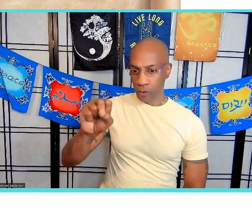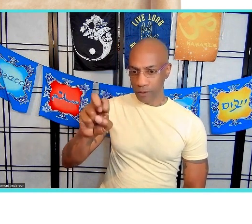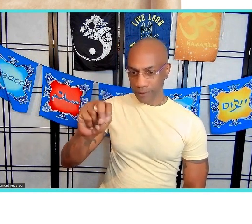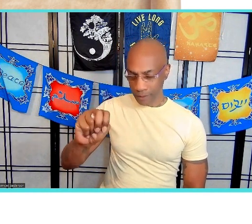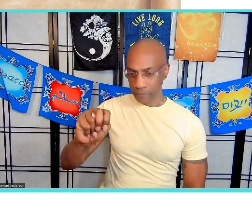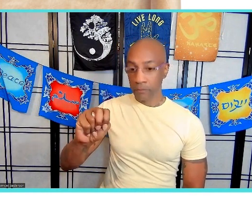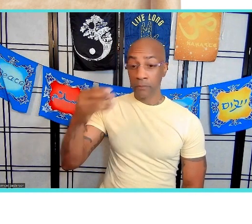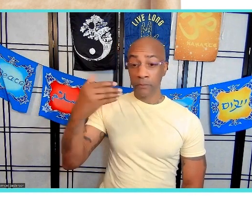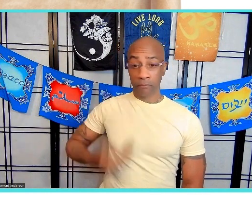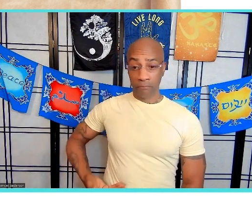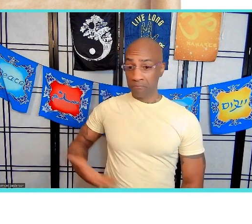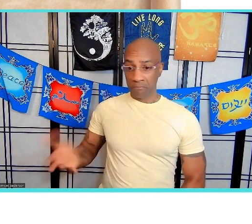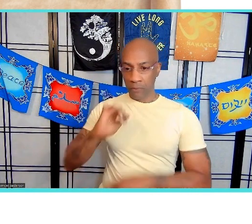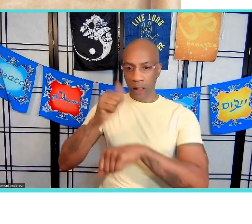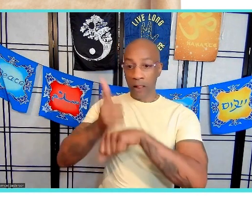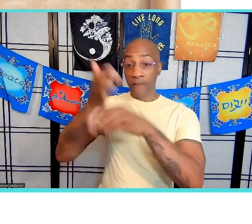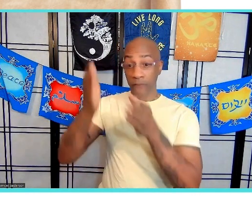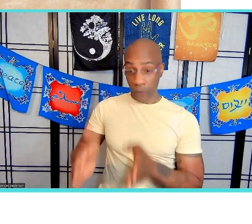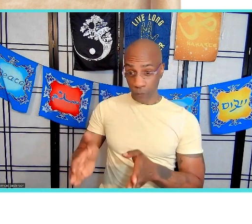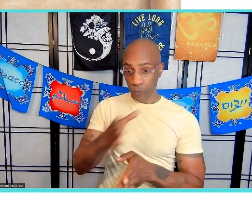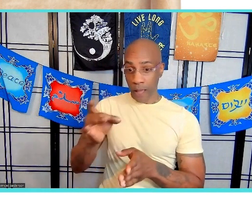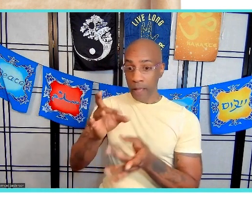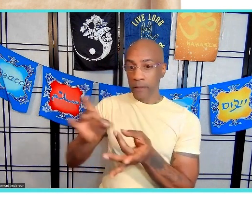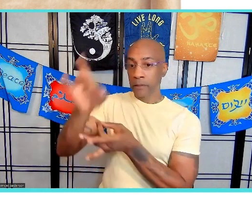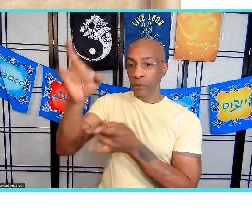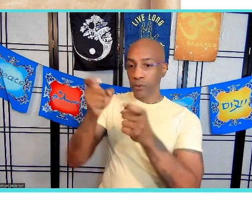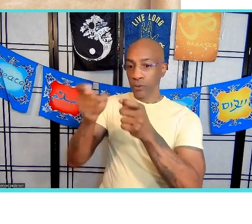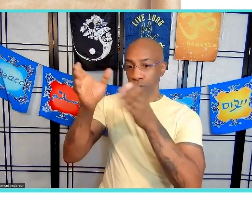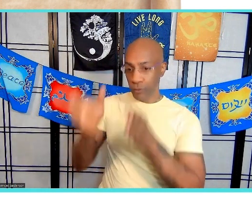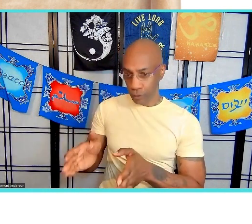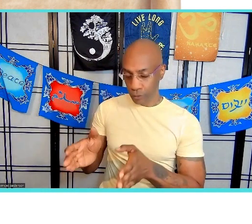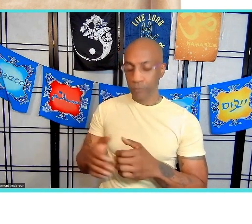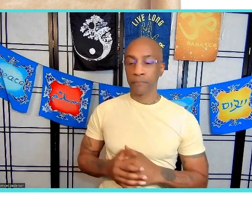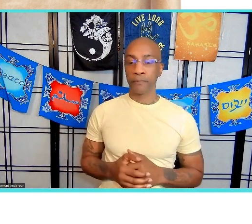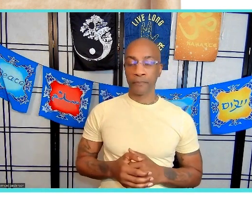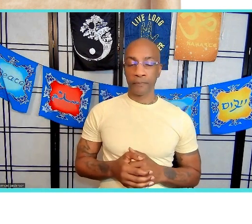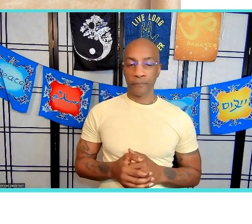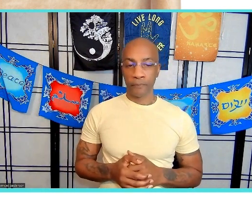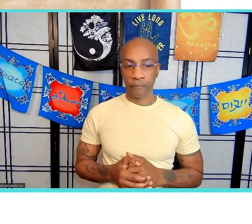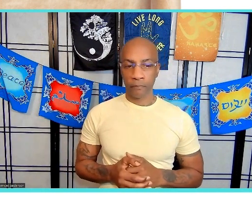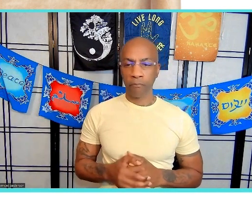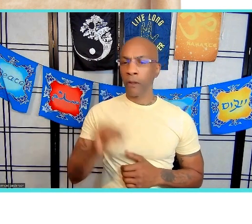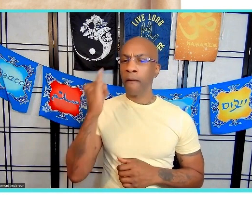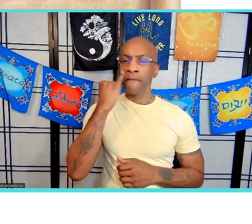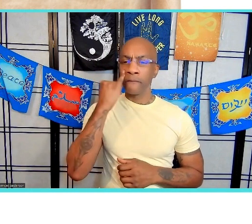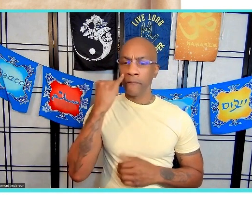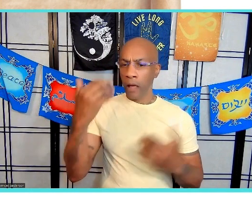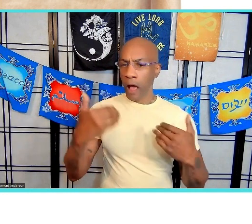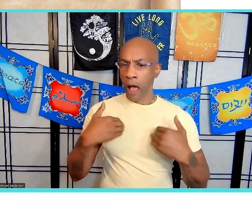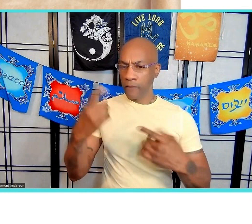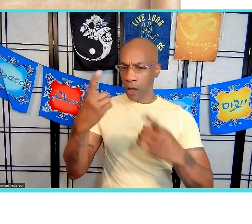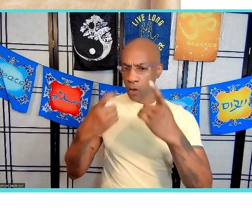founder and the spiritual director. Now, as you are sitting there joining us, you may